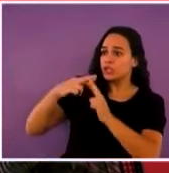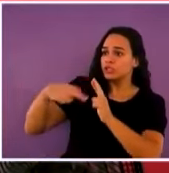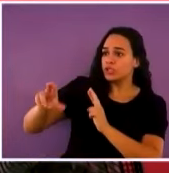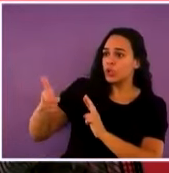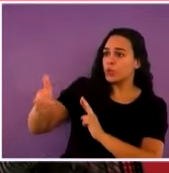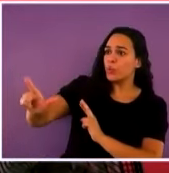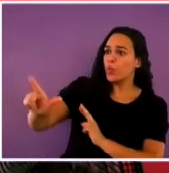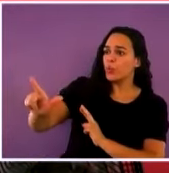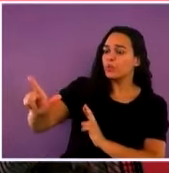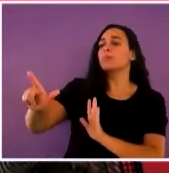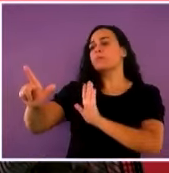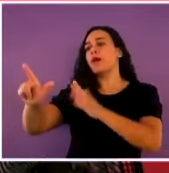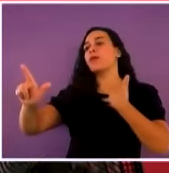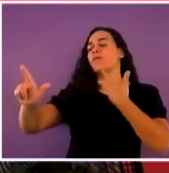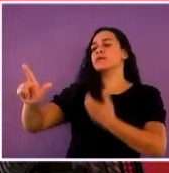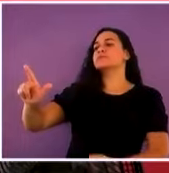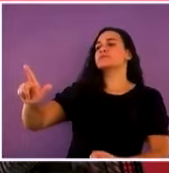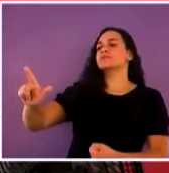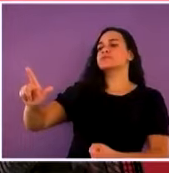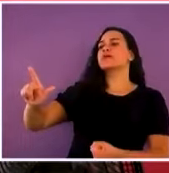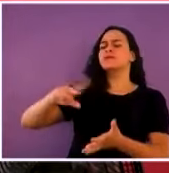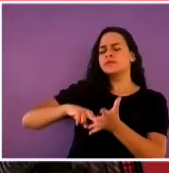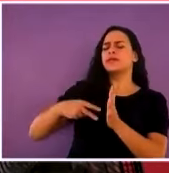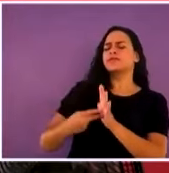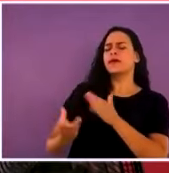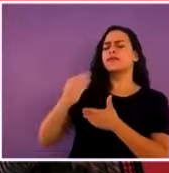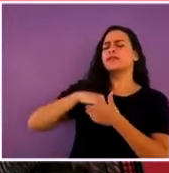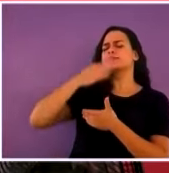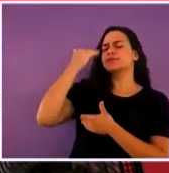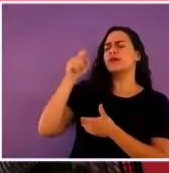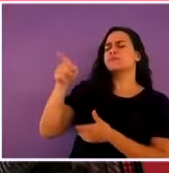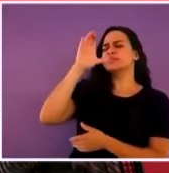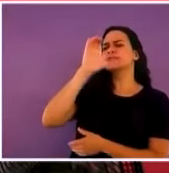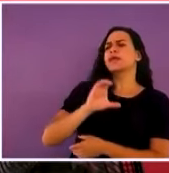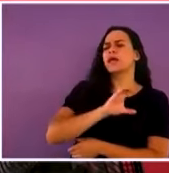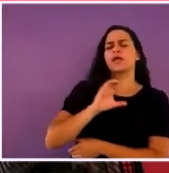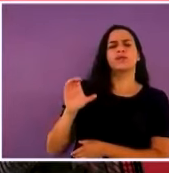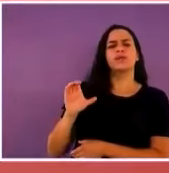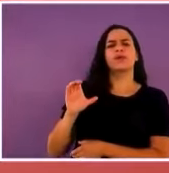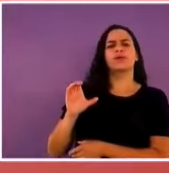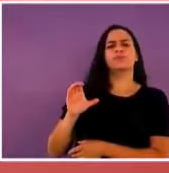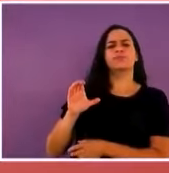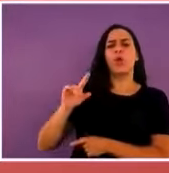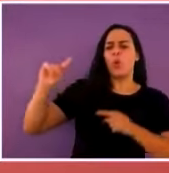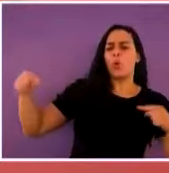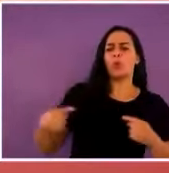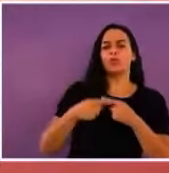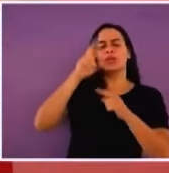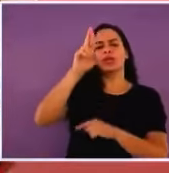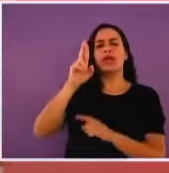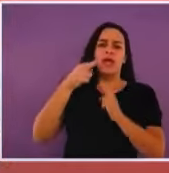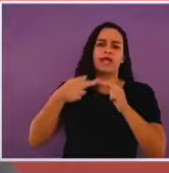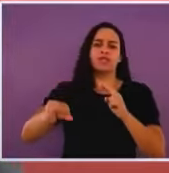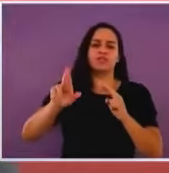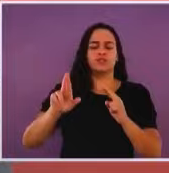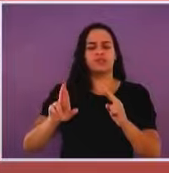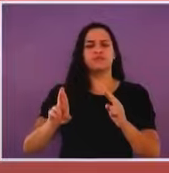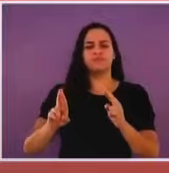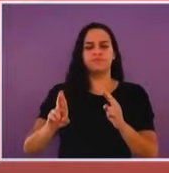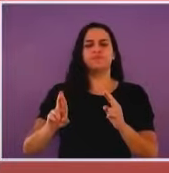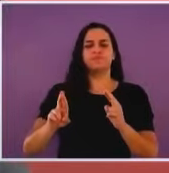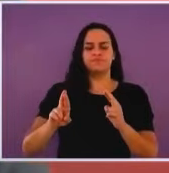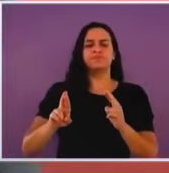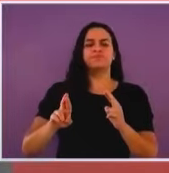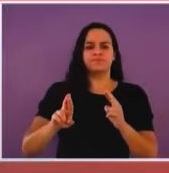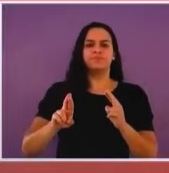The next slide. Yeah. But that goes even as far as embracing the